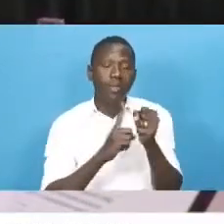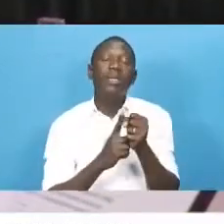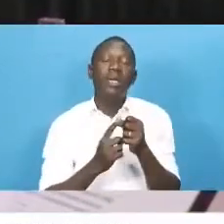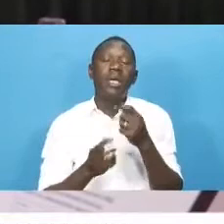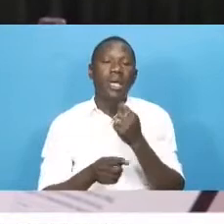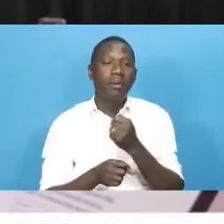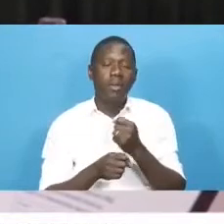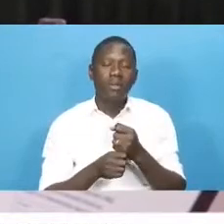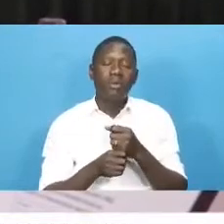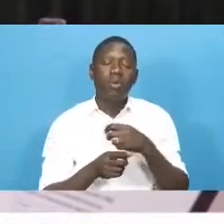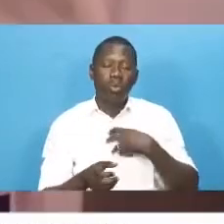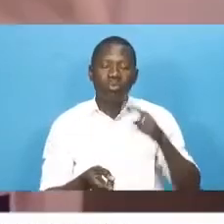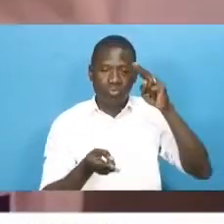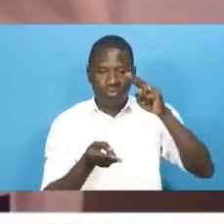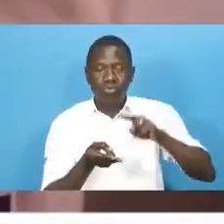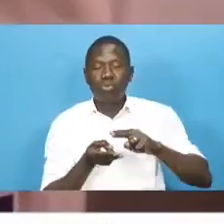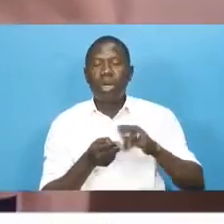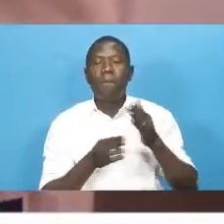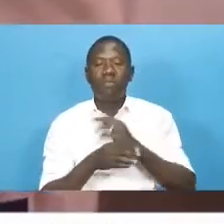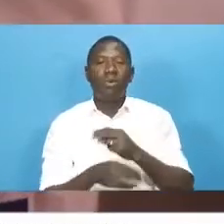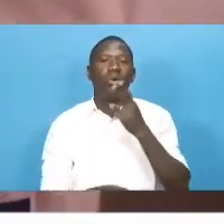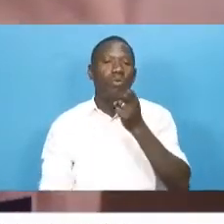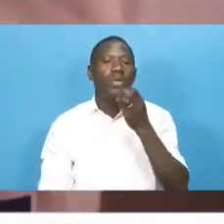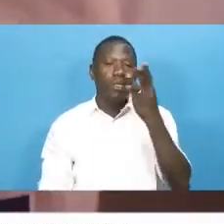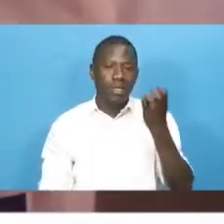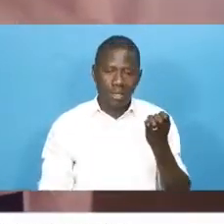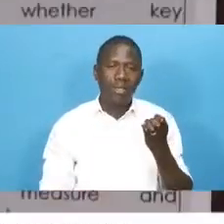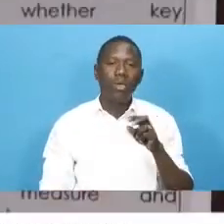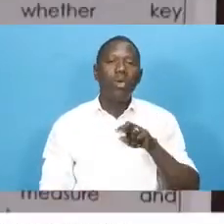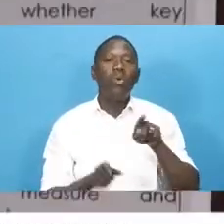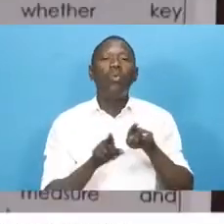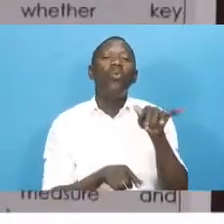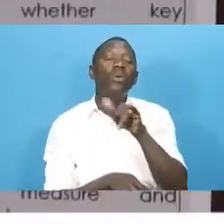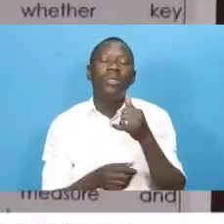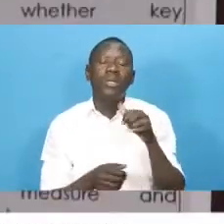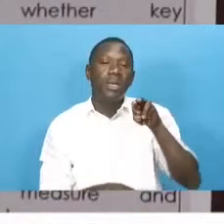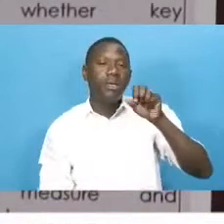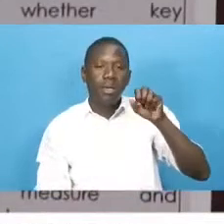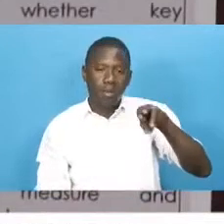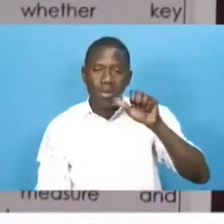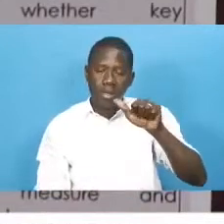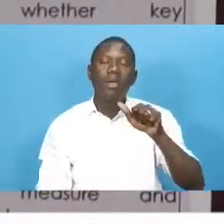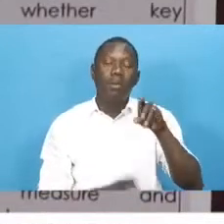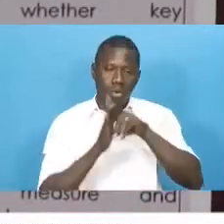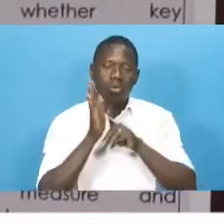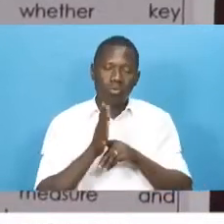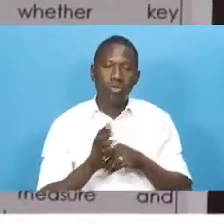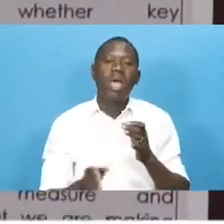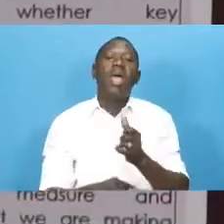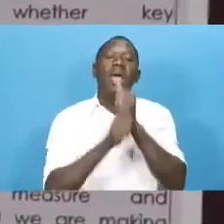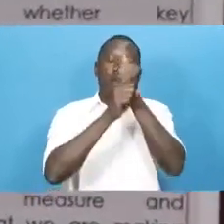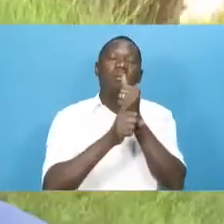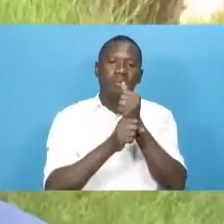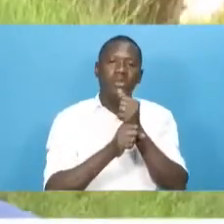overall emission by 2030, which the NAMA project will help in achieving the NDC target within its first cycle. At the